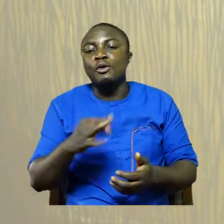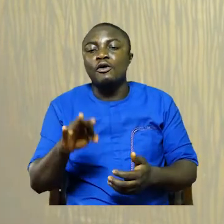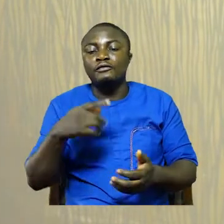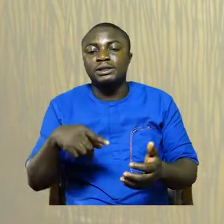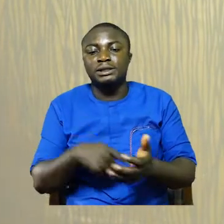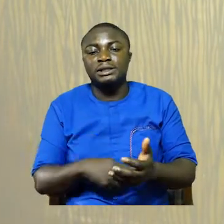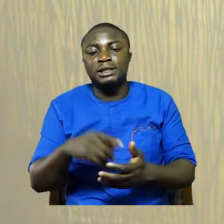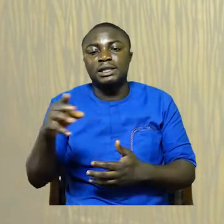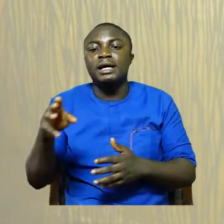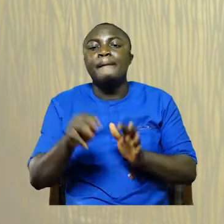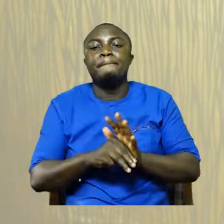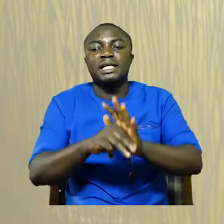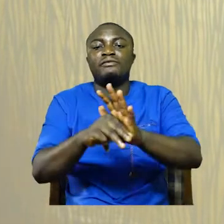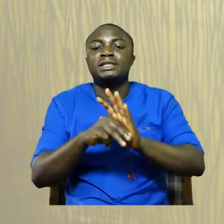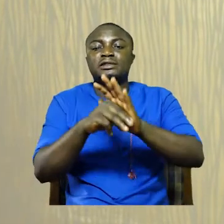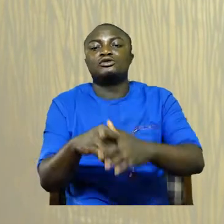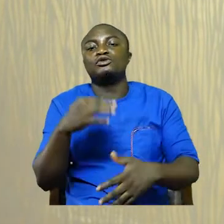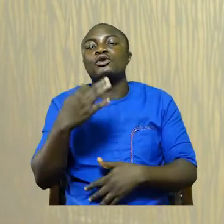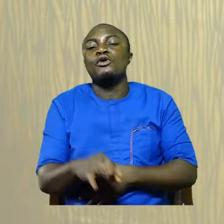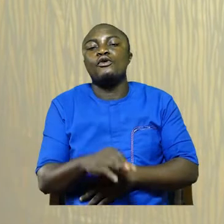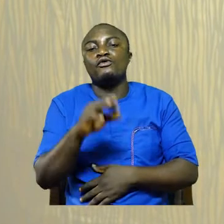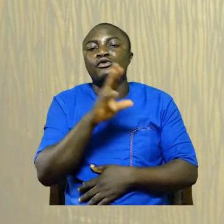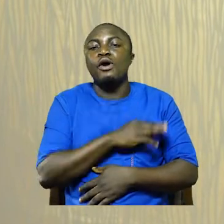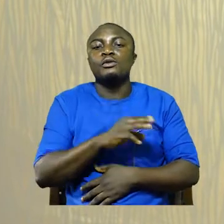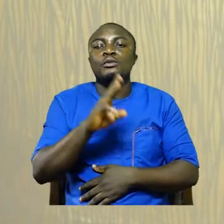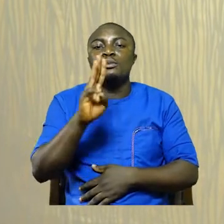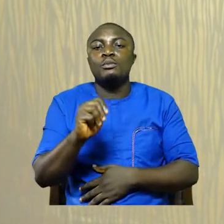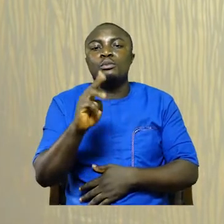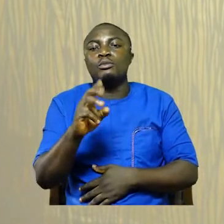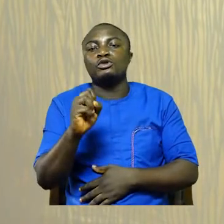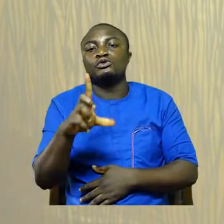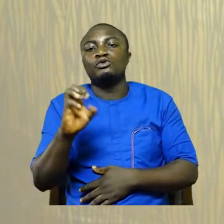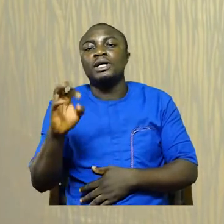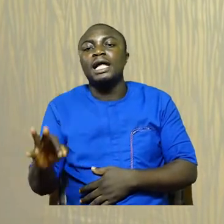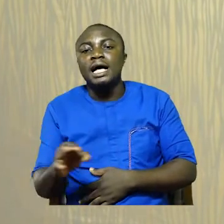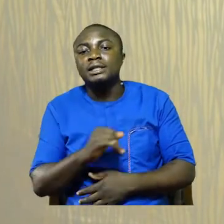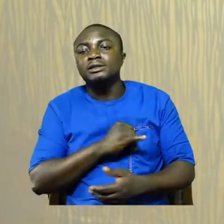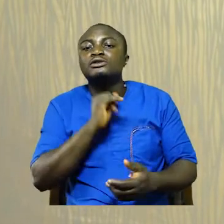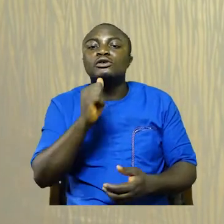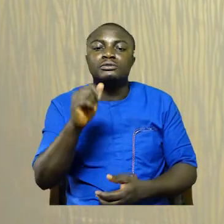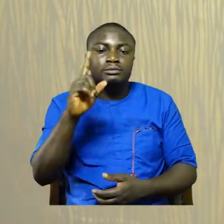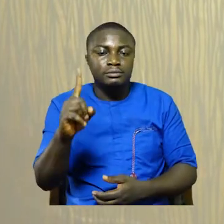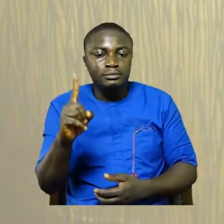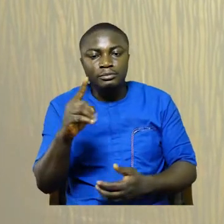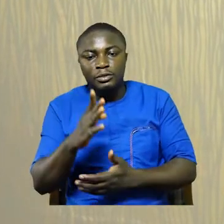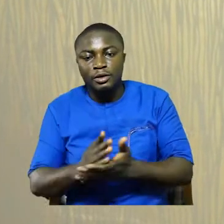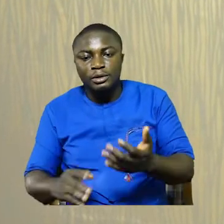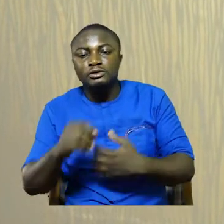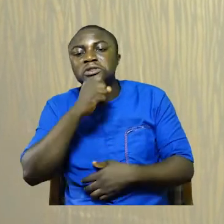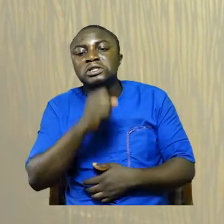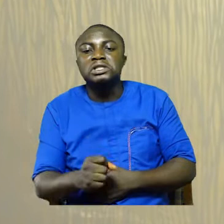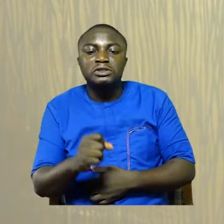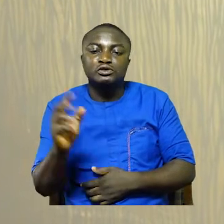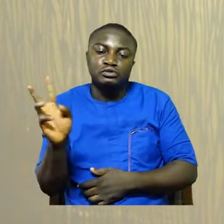the manifestations of muscular dystrophy. Yes, it's not one size fits all. Some start at the